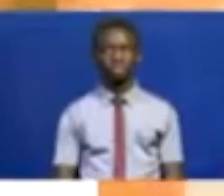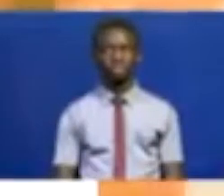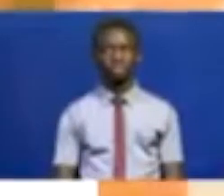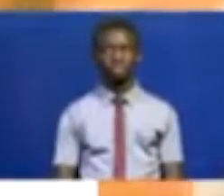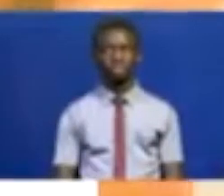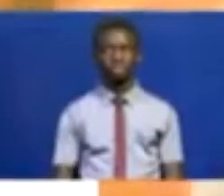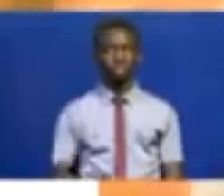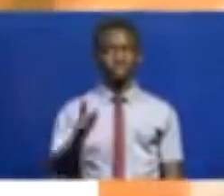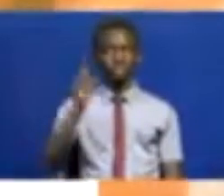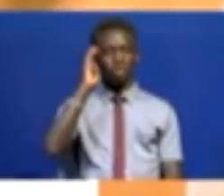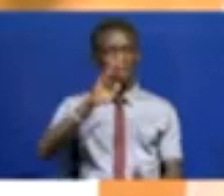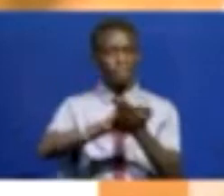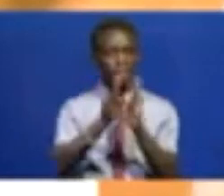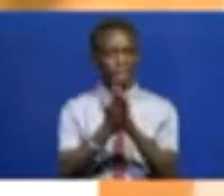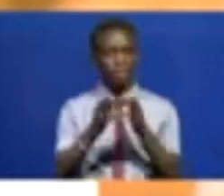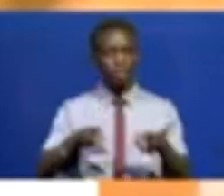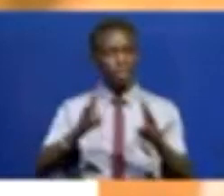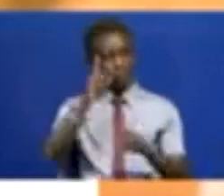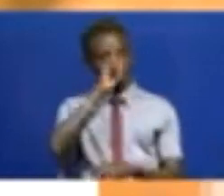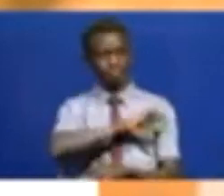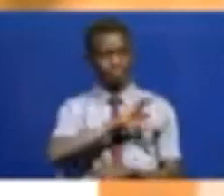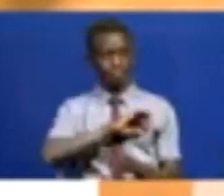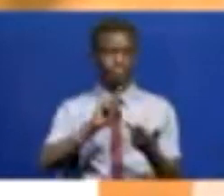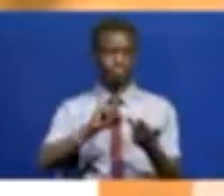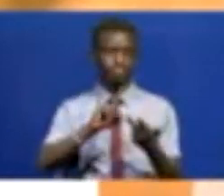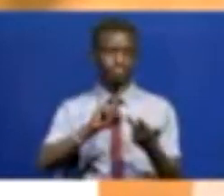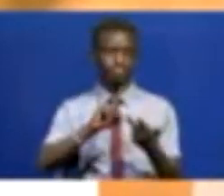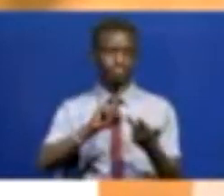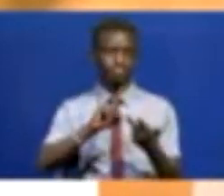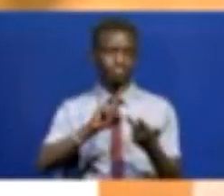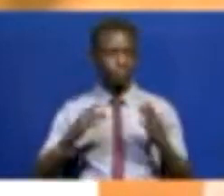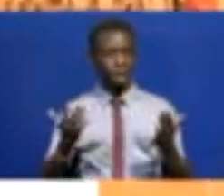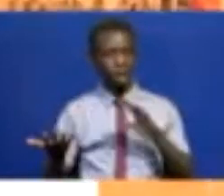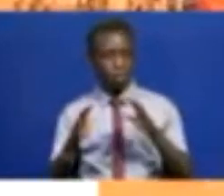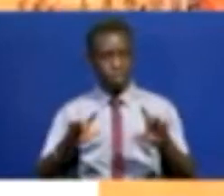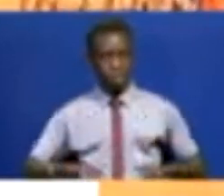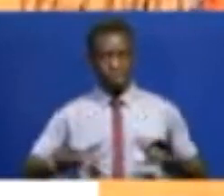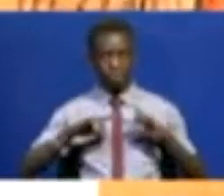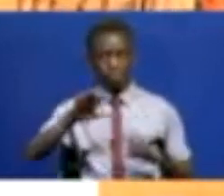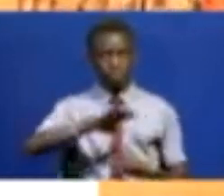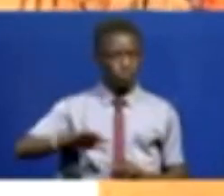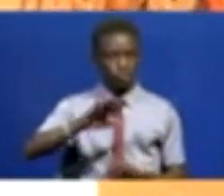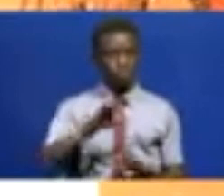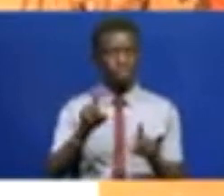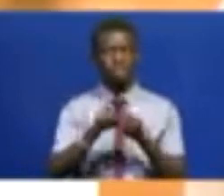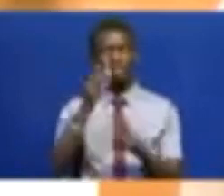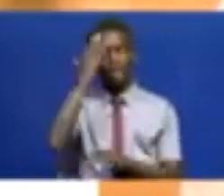It will be a source of income, a source of livelihood, and it will be supporting the community as a result of high